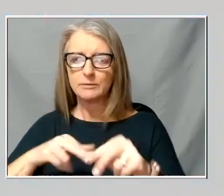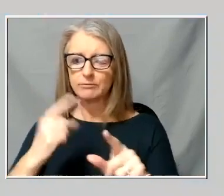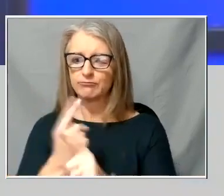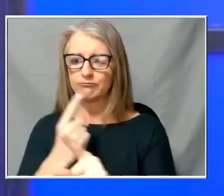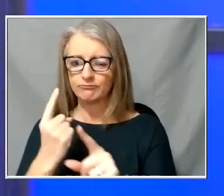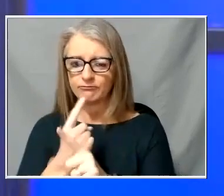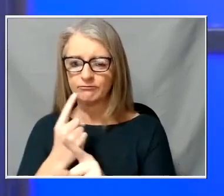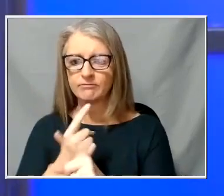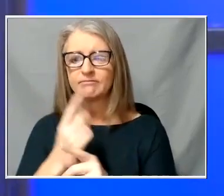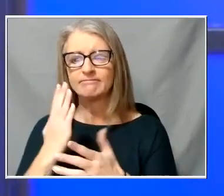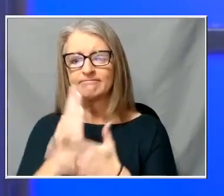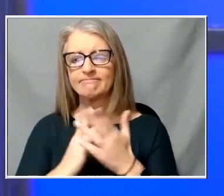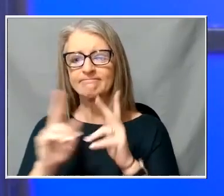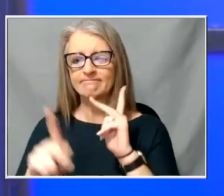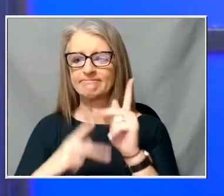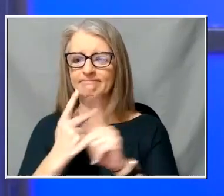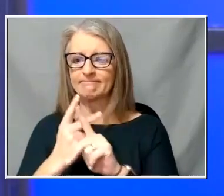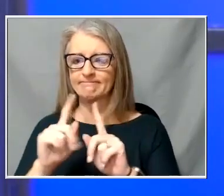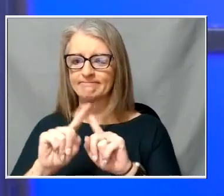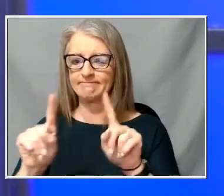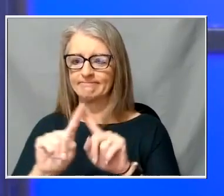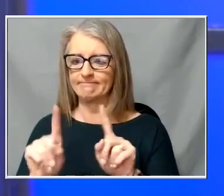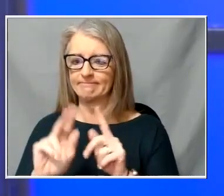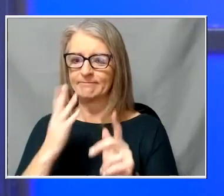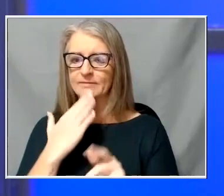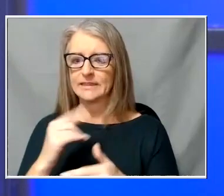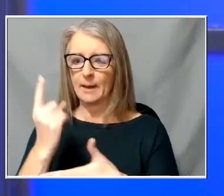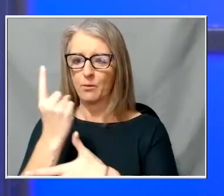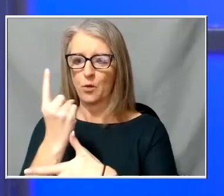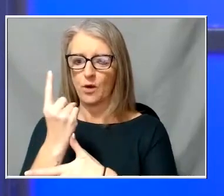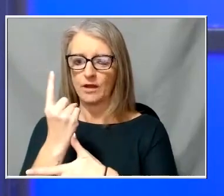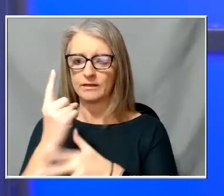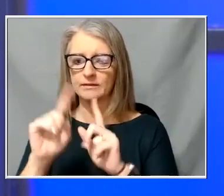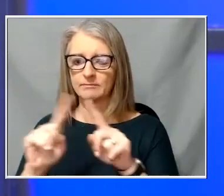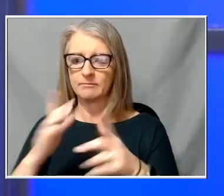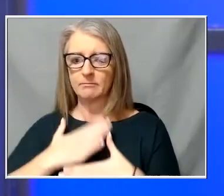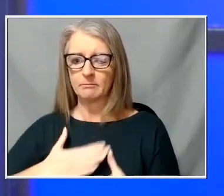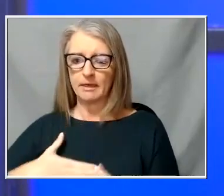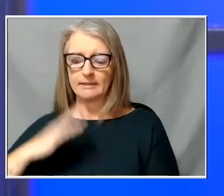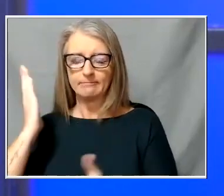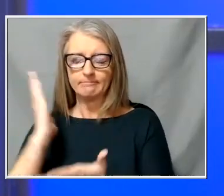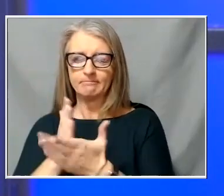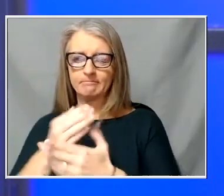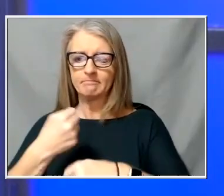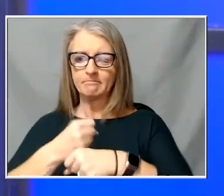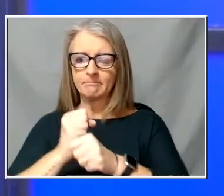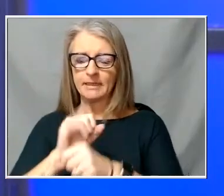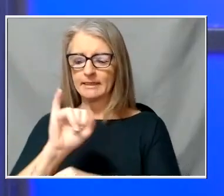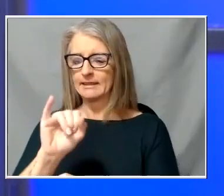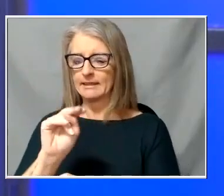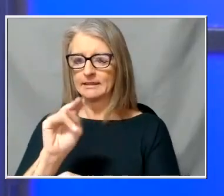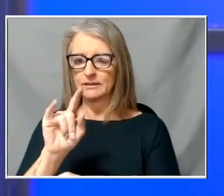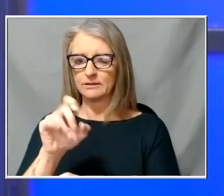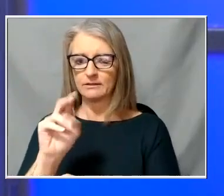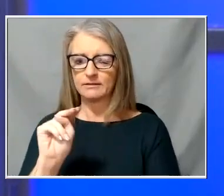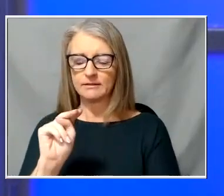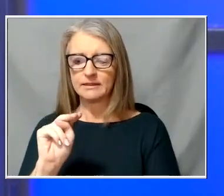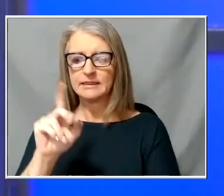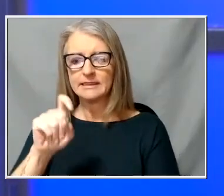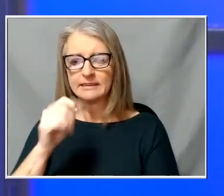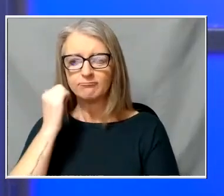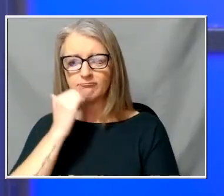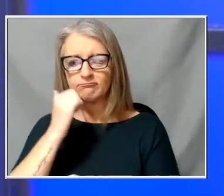there are several types of diabetes. Type 1, the body completely stops making insulin. Patients need, of course, daily